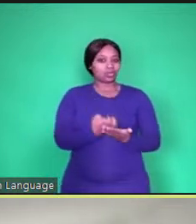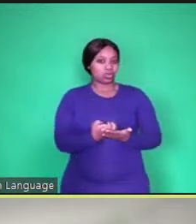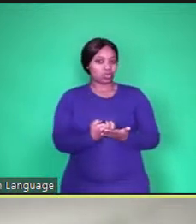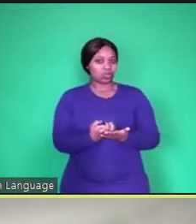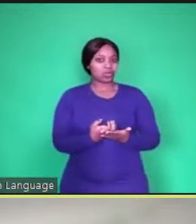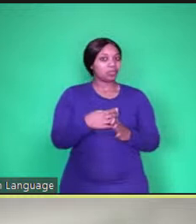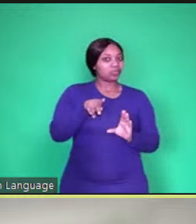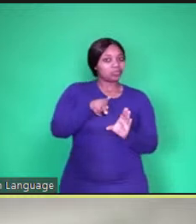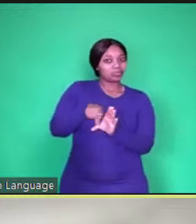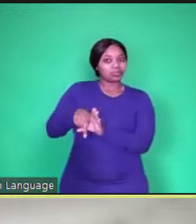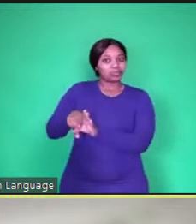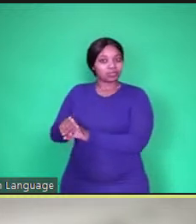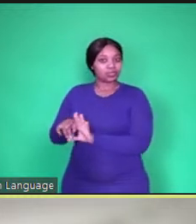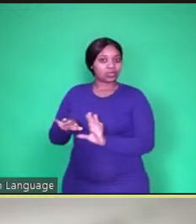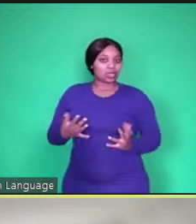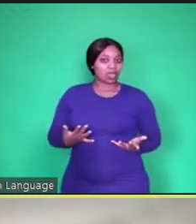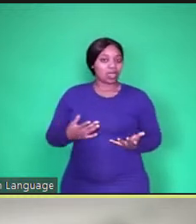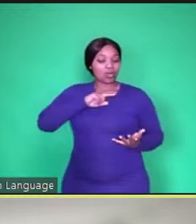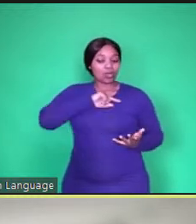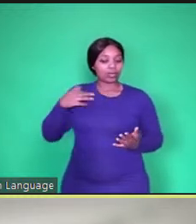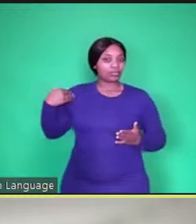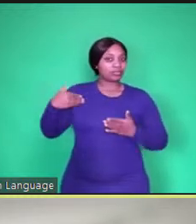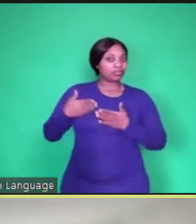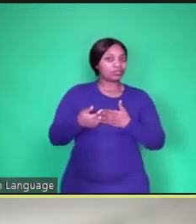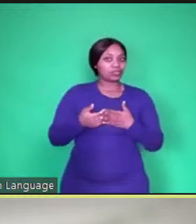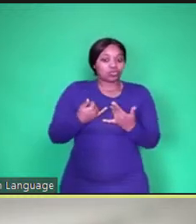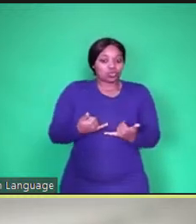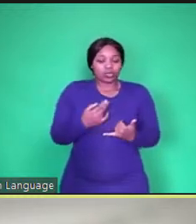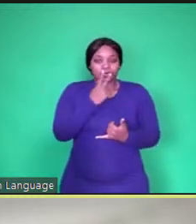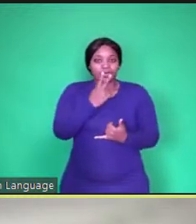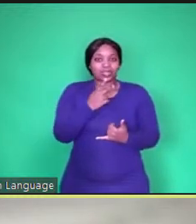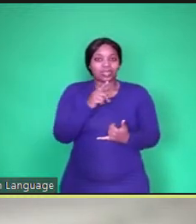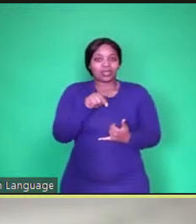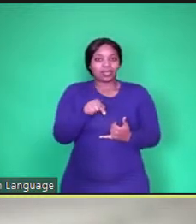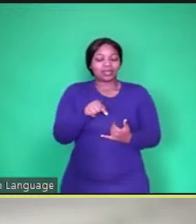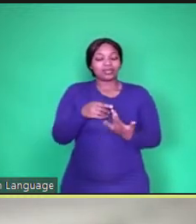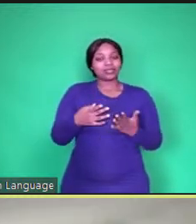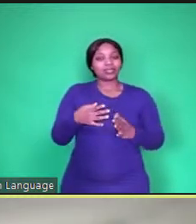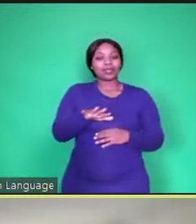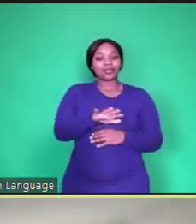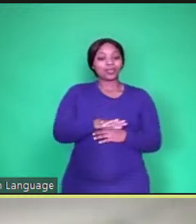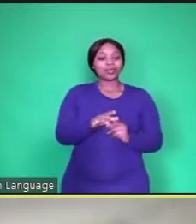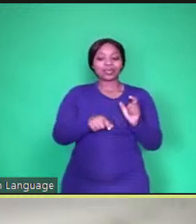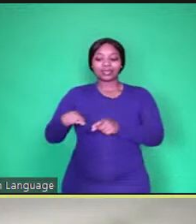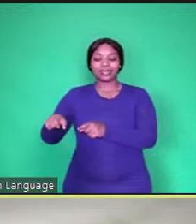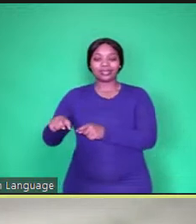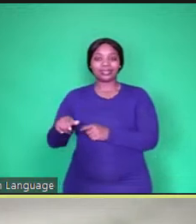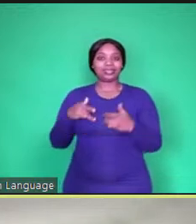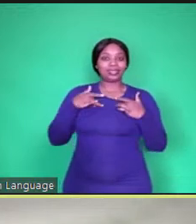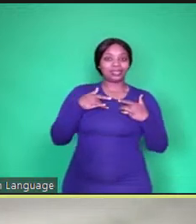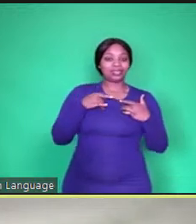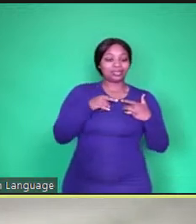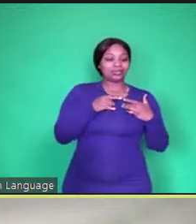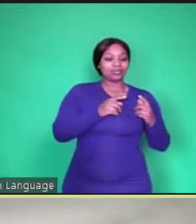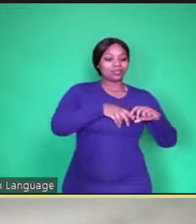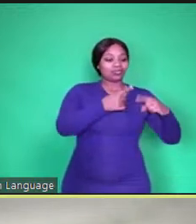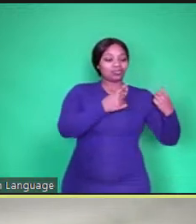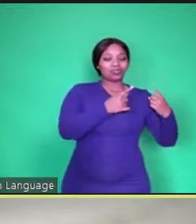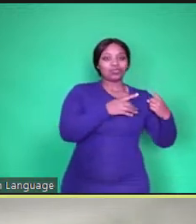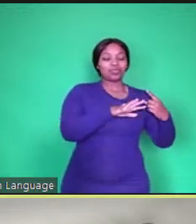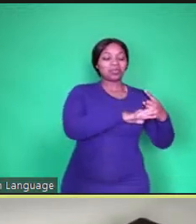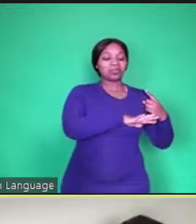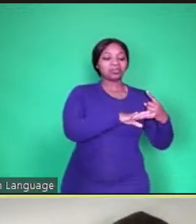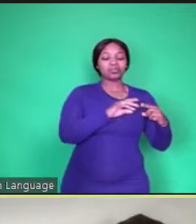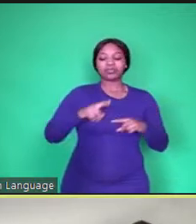so we find that there is still today a mismatch between the spread of the population and the spread of jobs. The